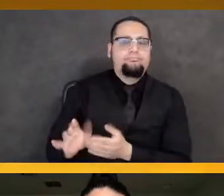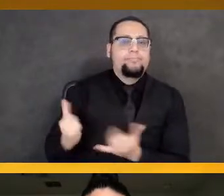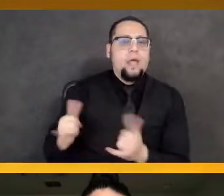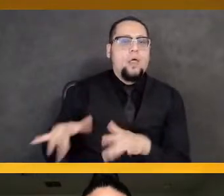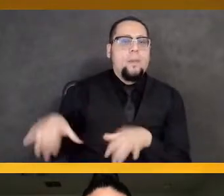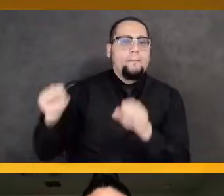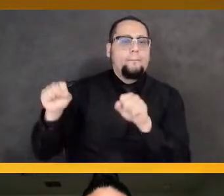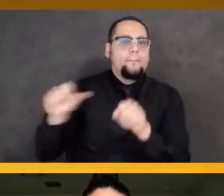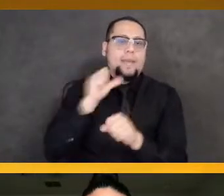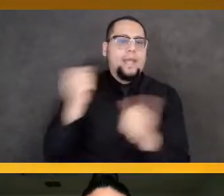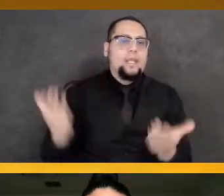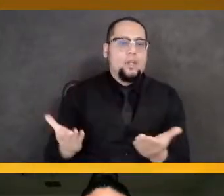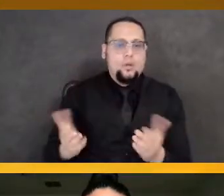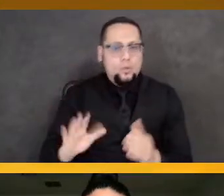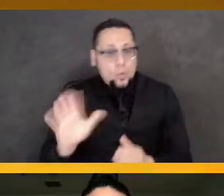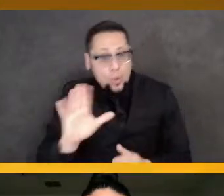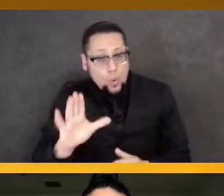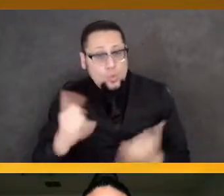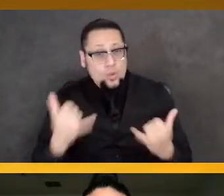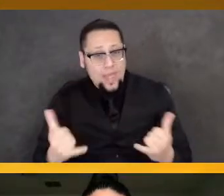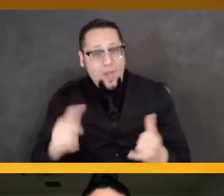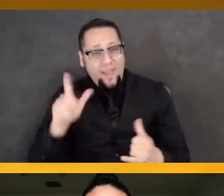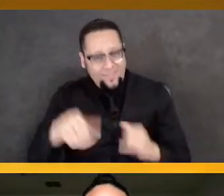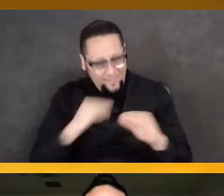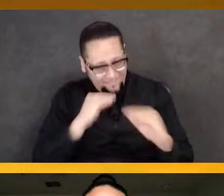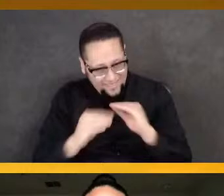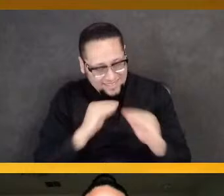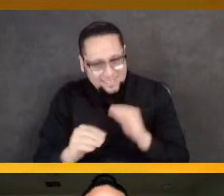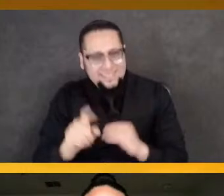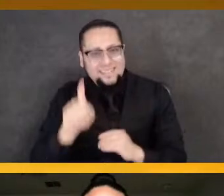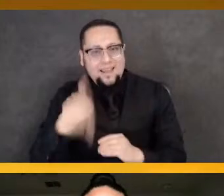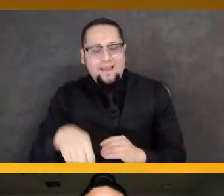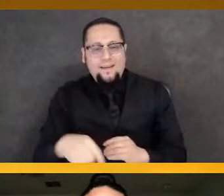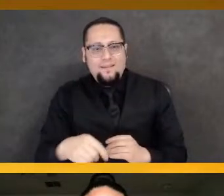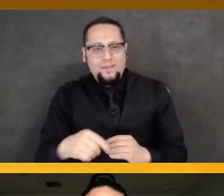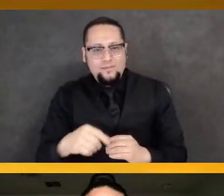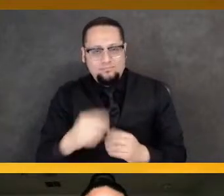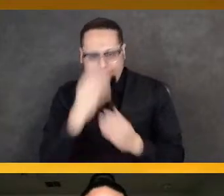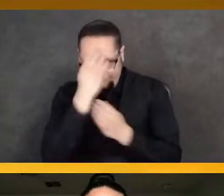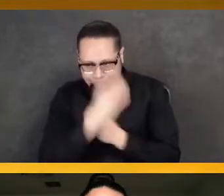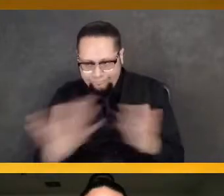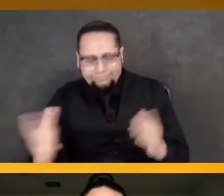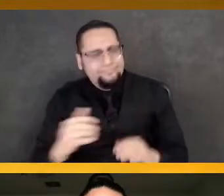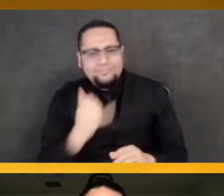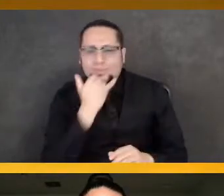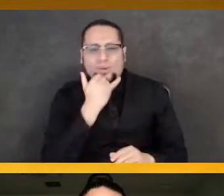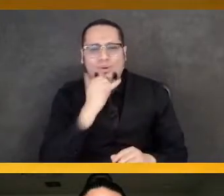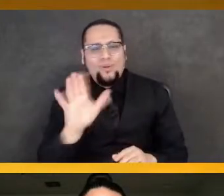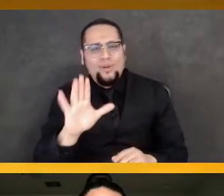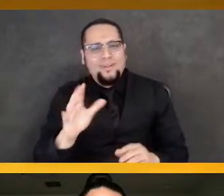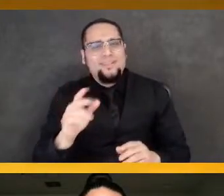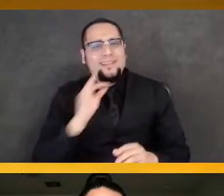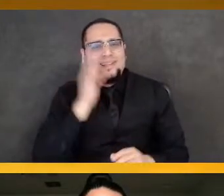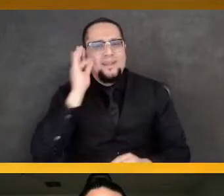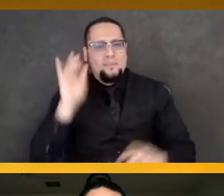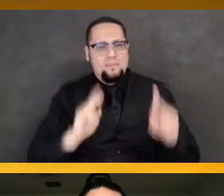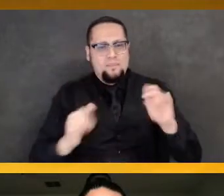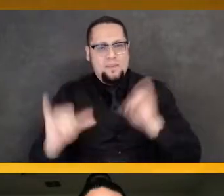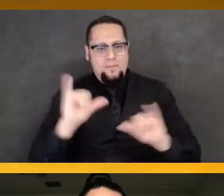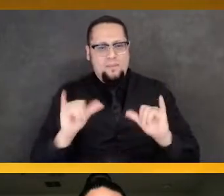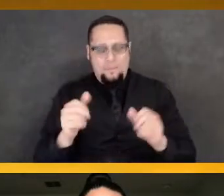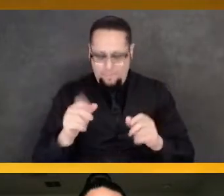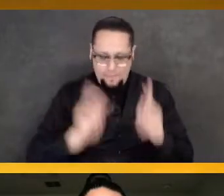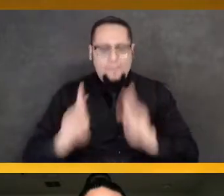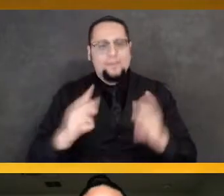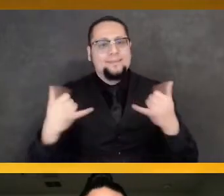direction and do what we can, you know, and I think there are a number of efforts to do that, and we just